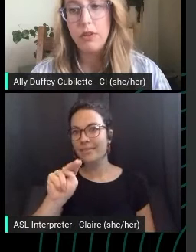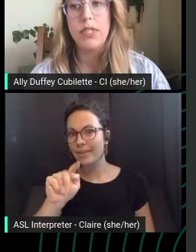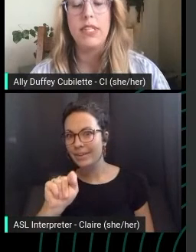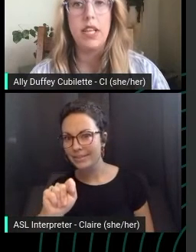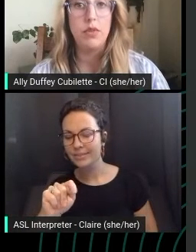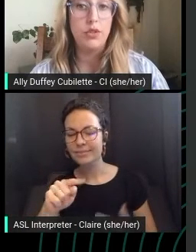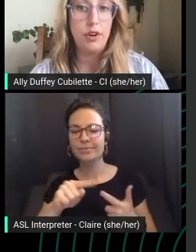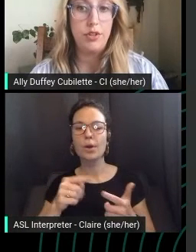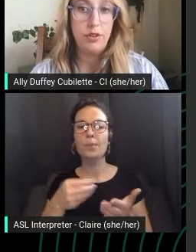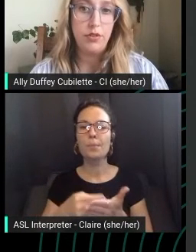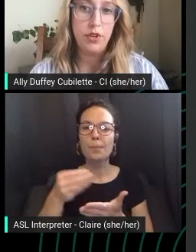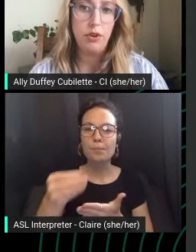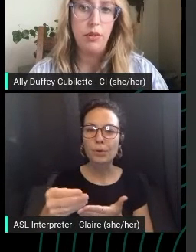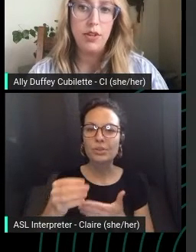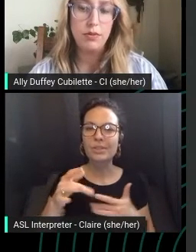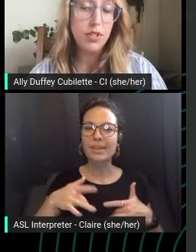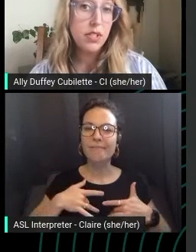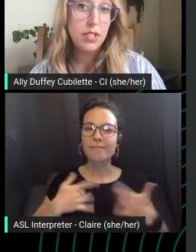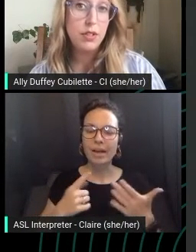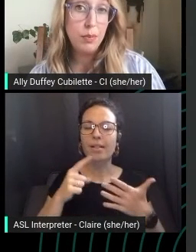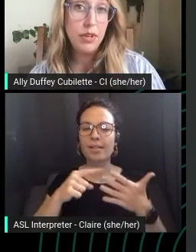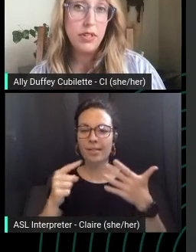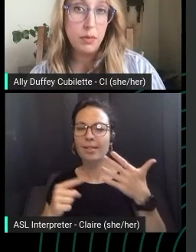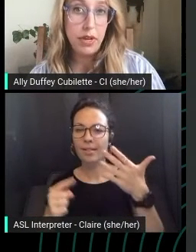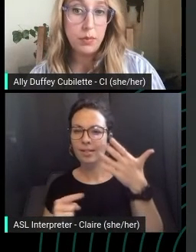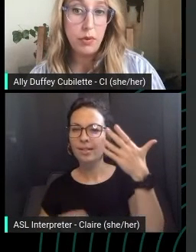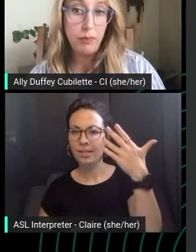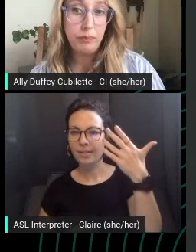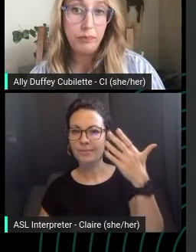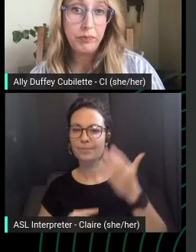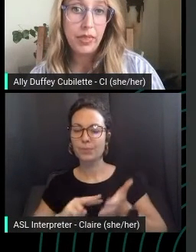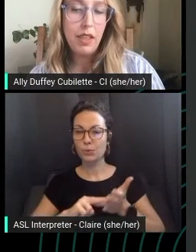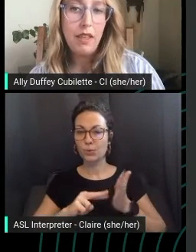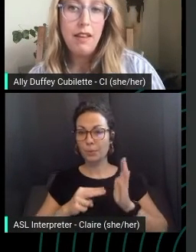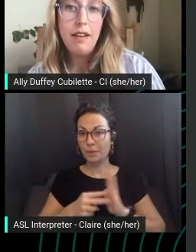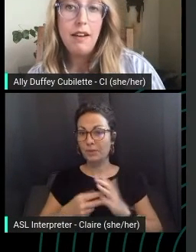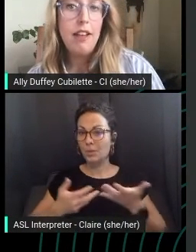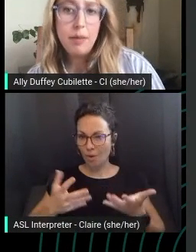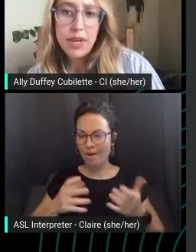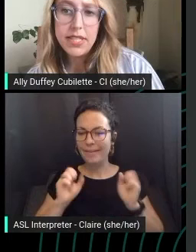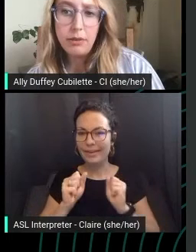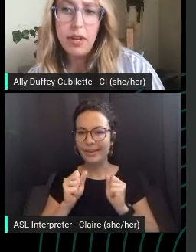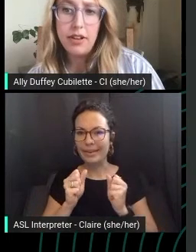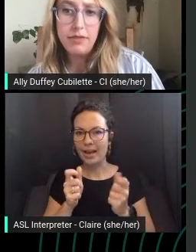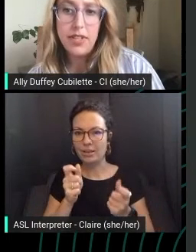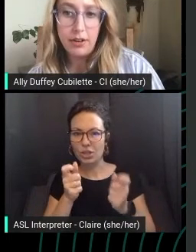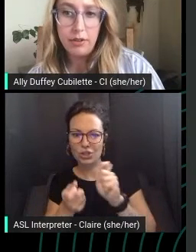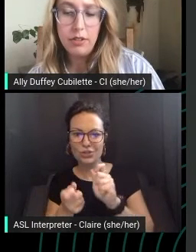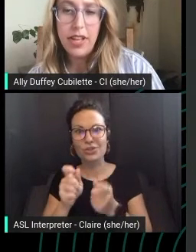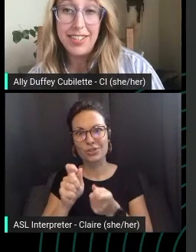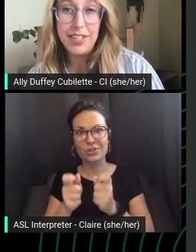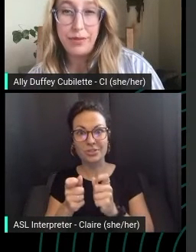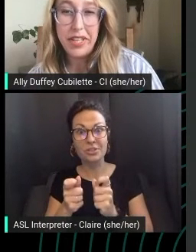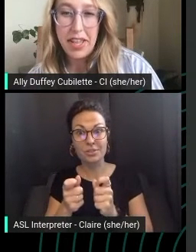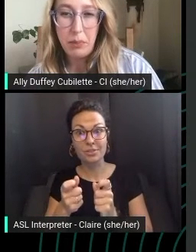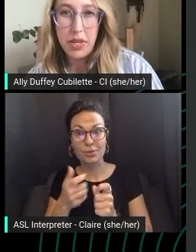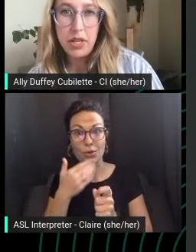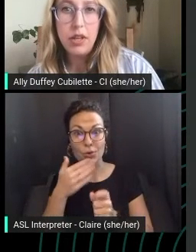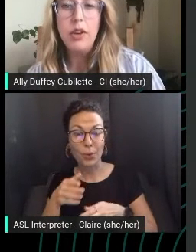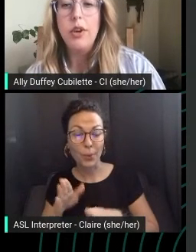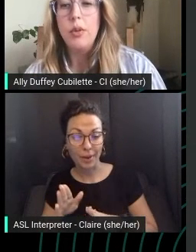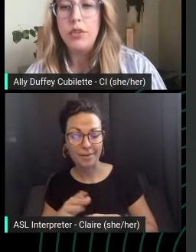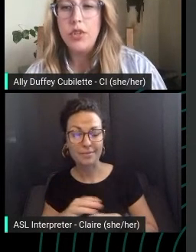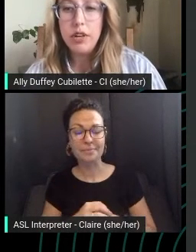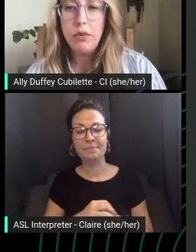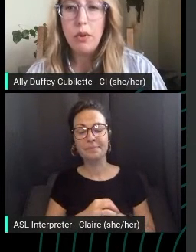event follows the same structure. So as a result, it's super customizable. And that may sound kind of technical, and it definitely can